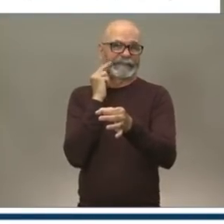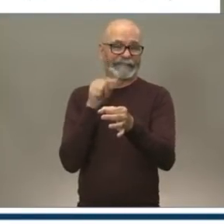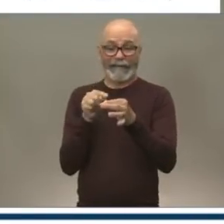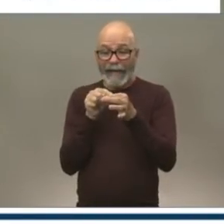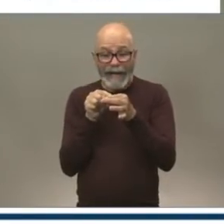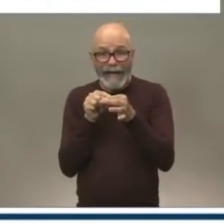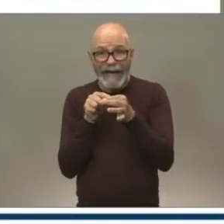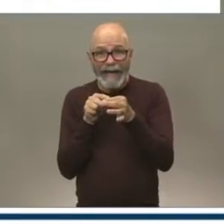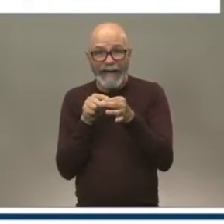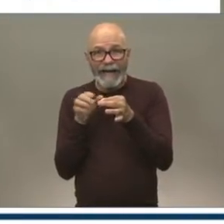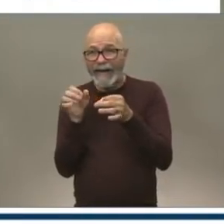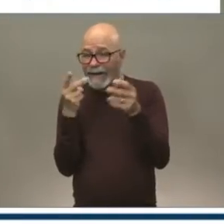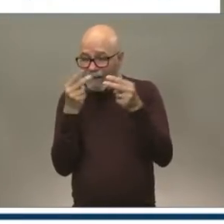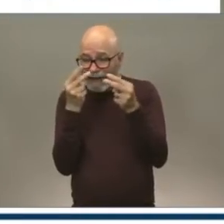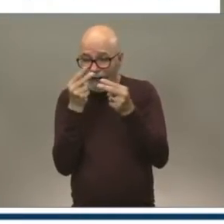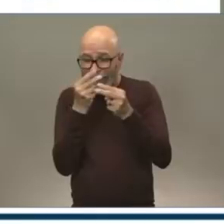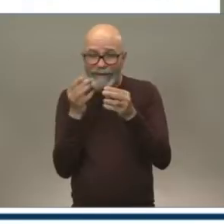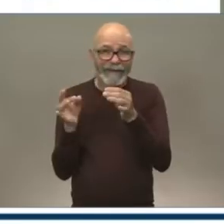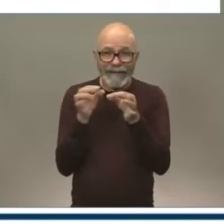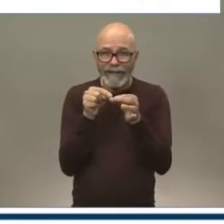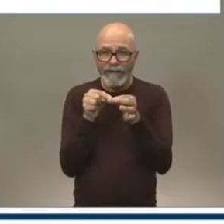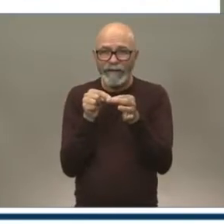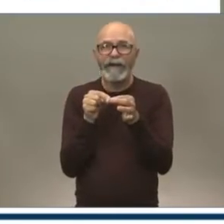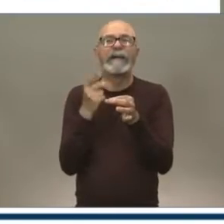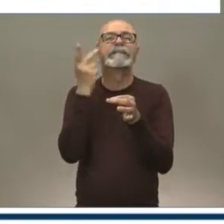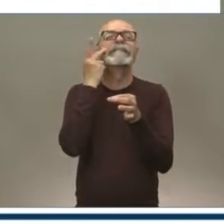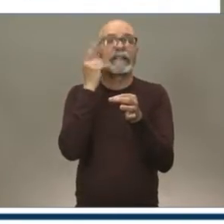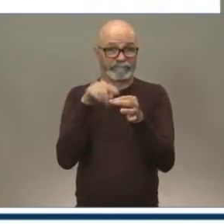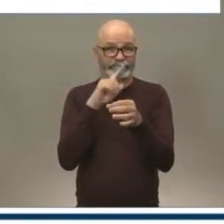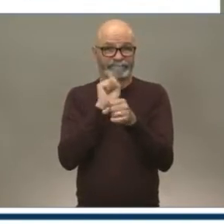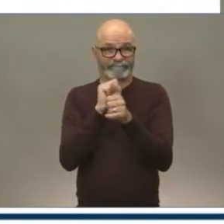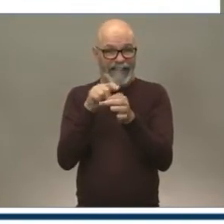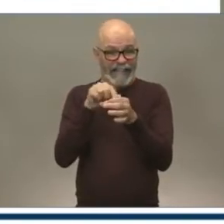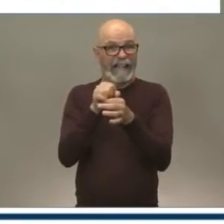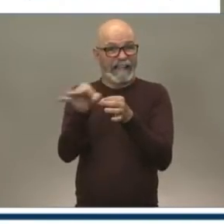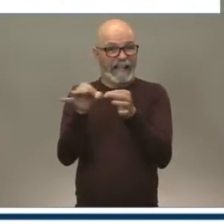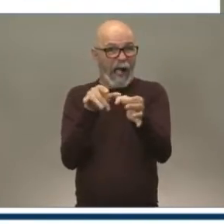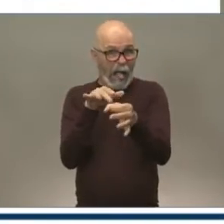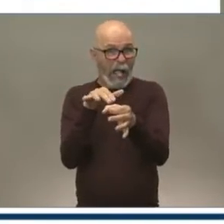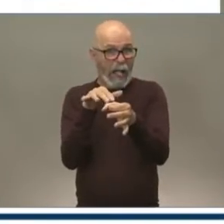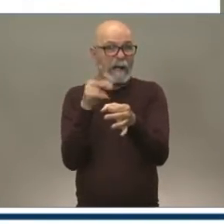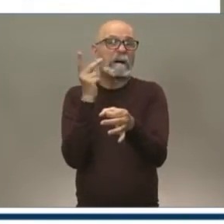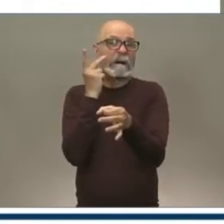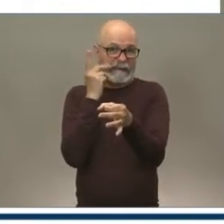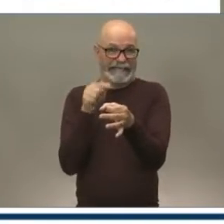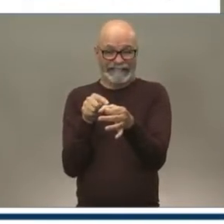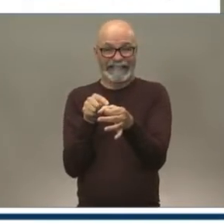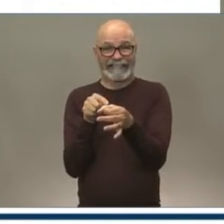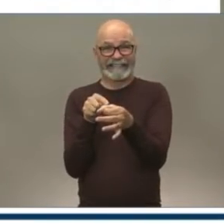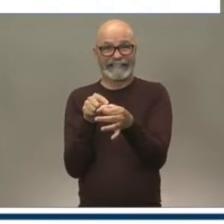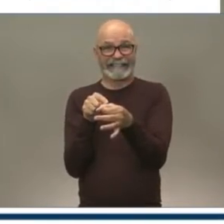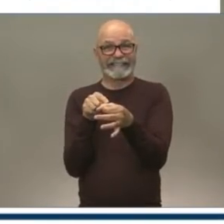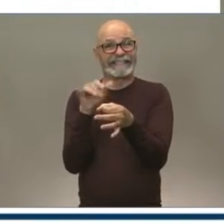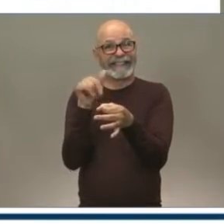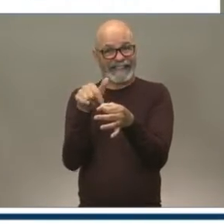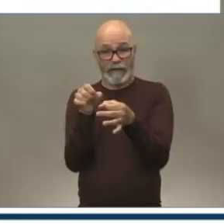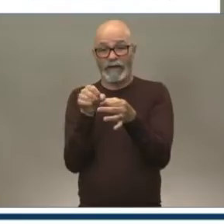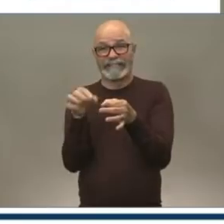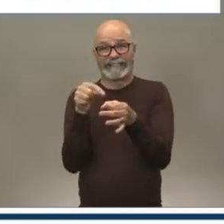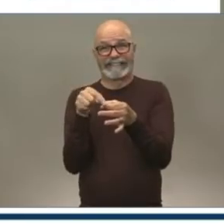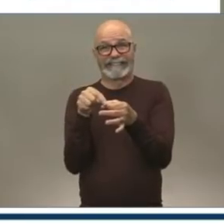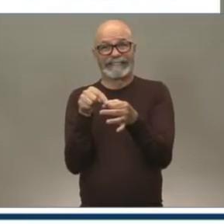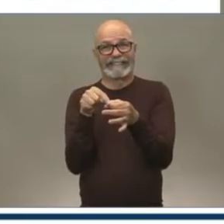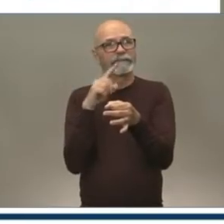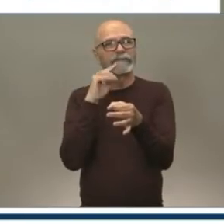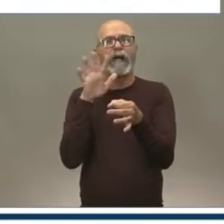now are screening in for the variant. So it's almost like the variant is no longer just the variant. That's our norm across the country, that we